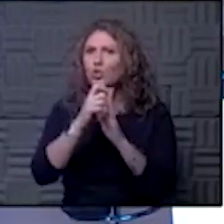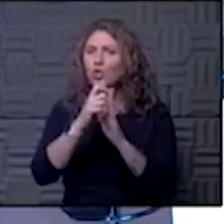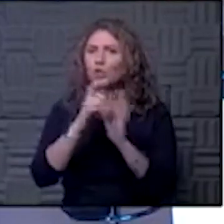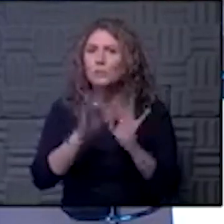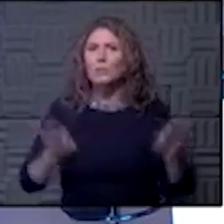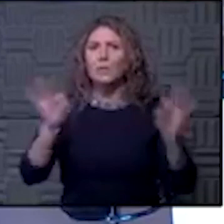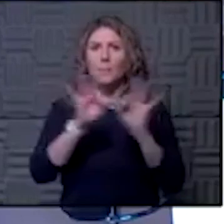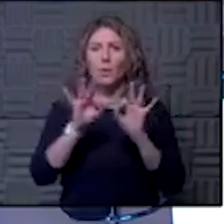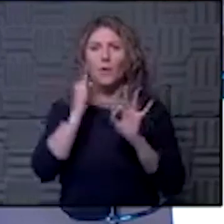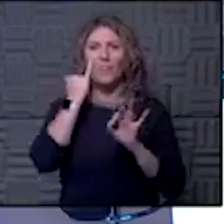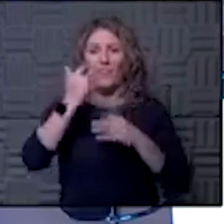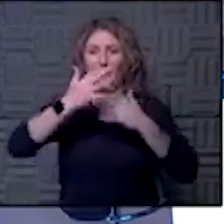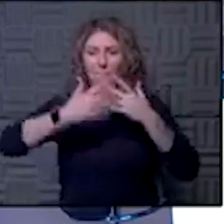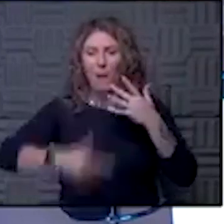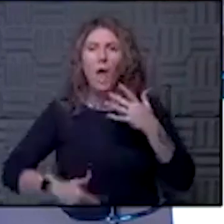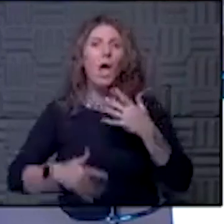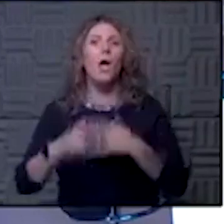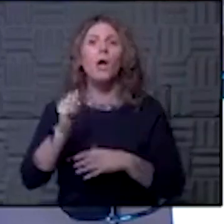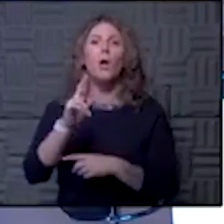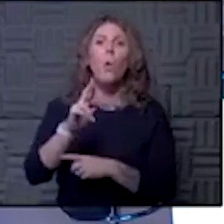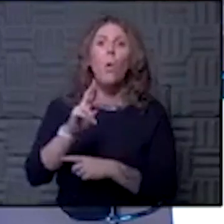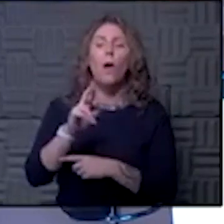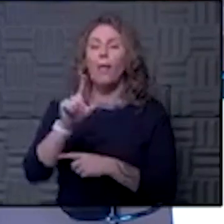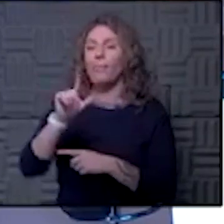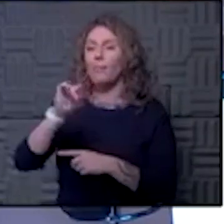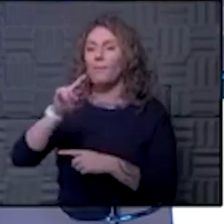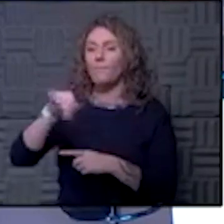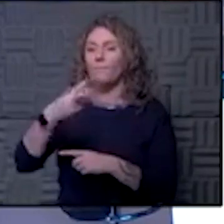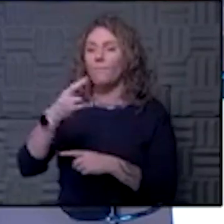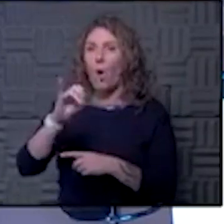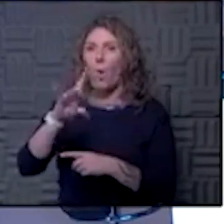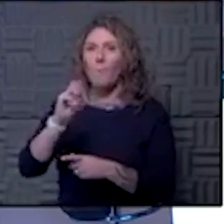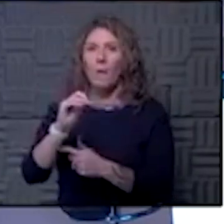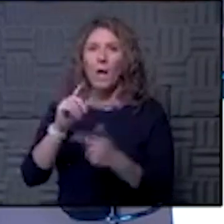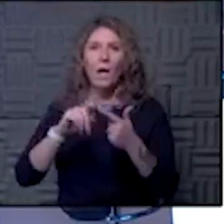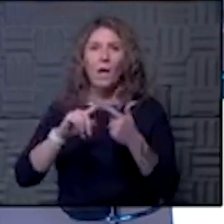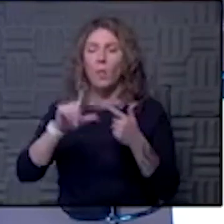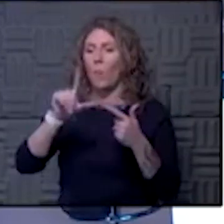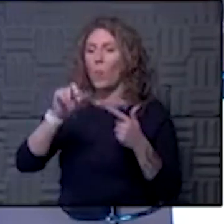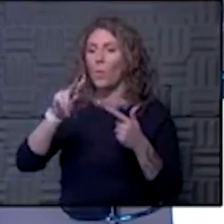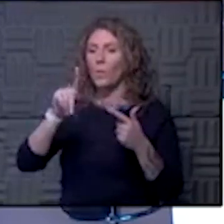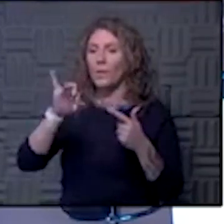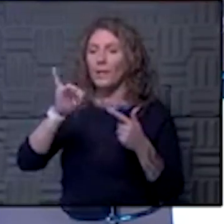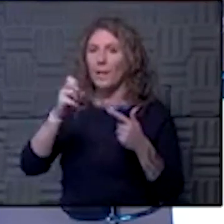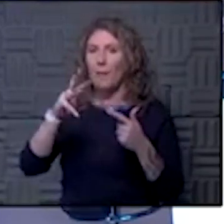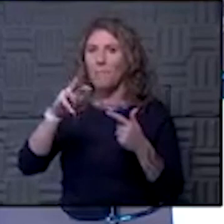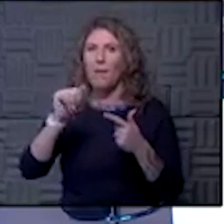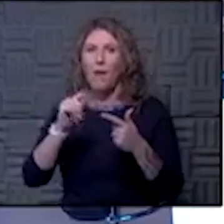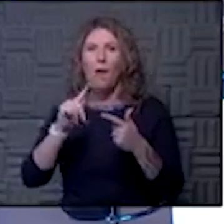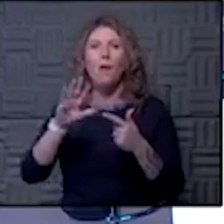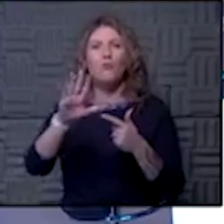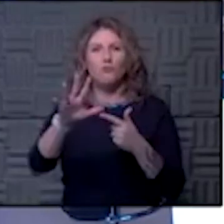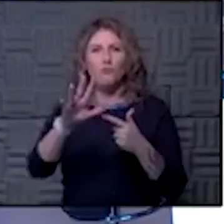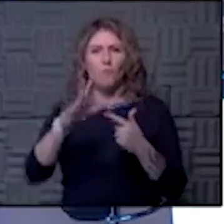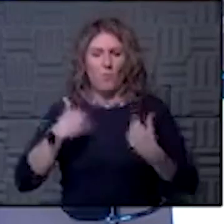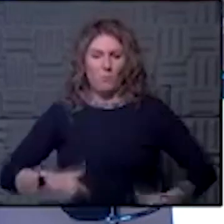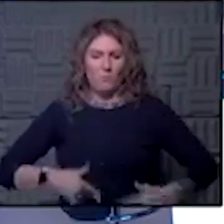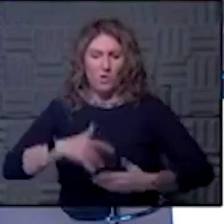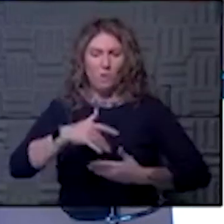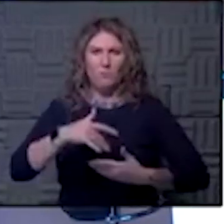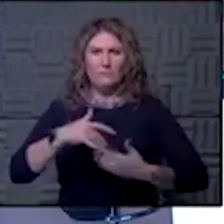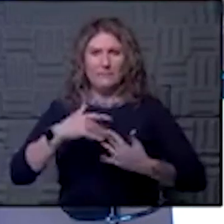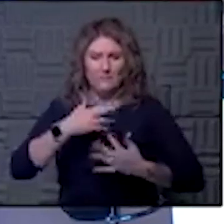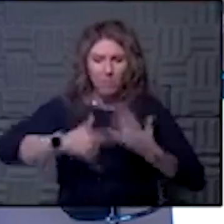a blood cancer like a lymphoma or leukemia, we know that your immune system is probably not functioning normally,